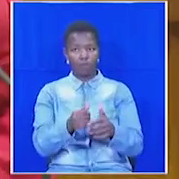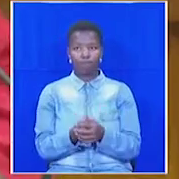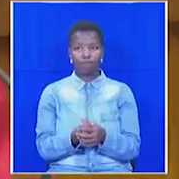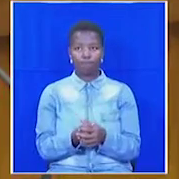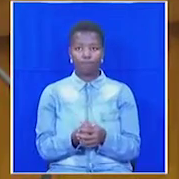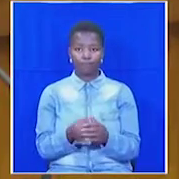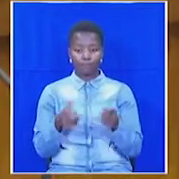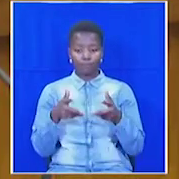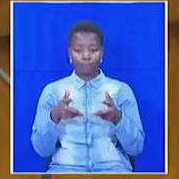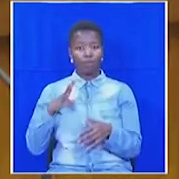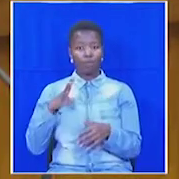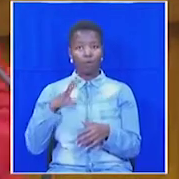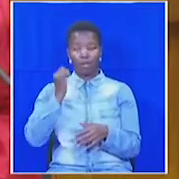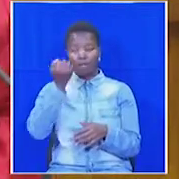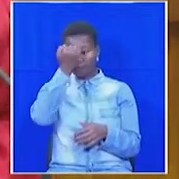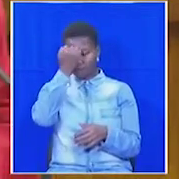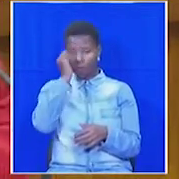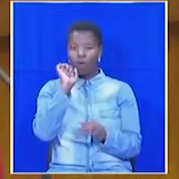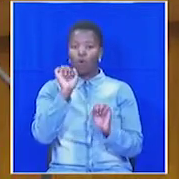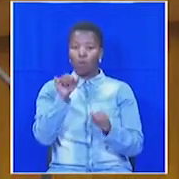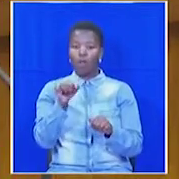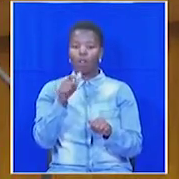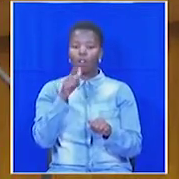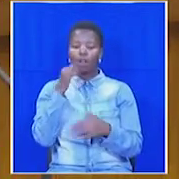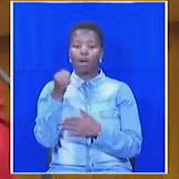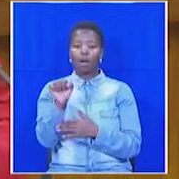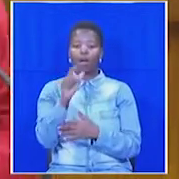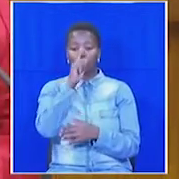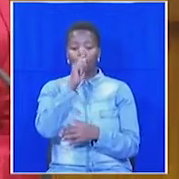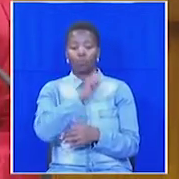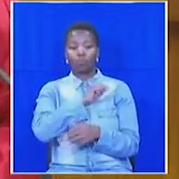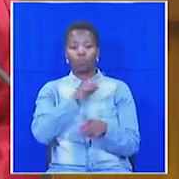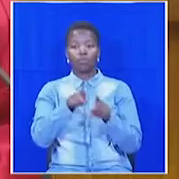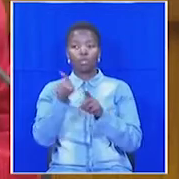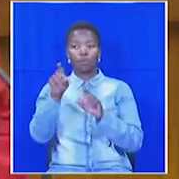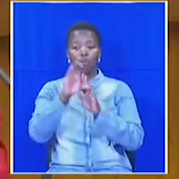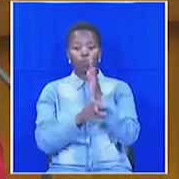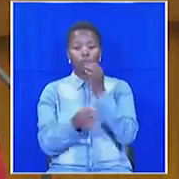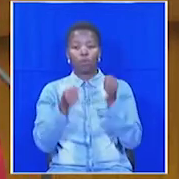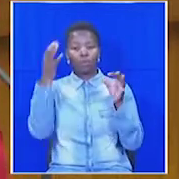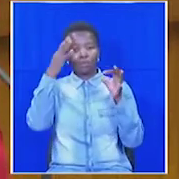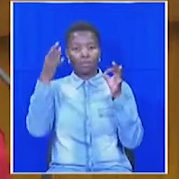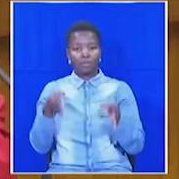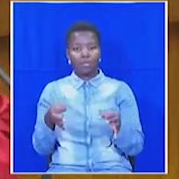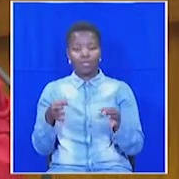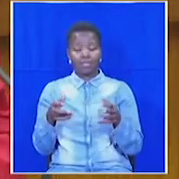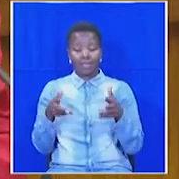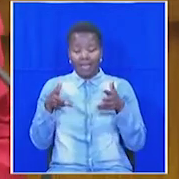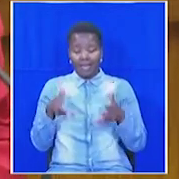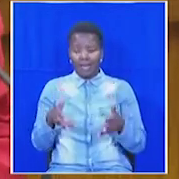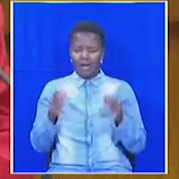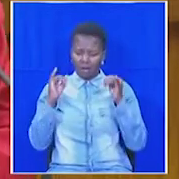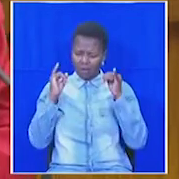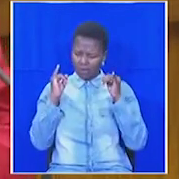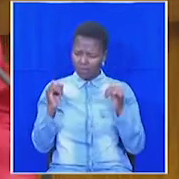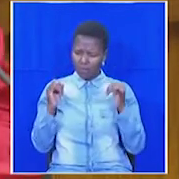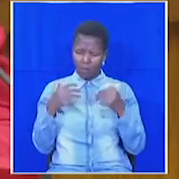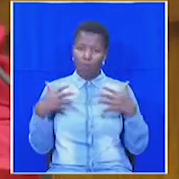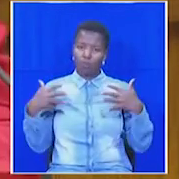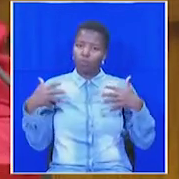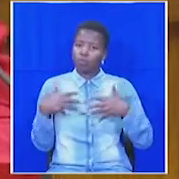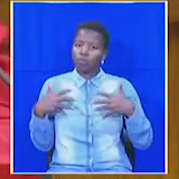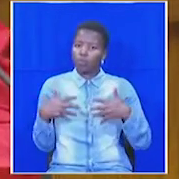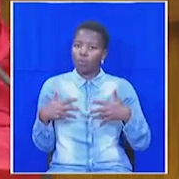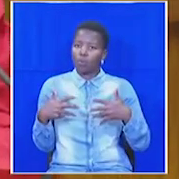Only a fool will deny the obvious and the ruling of the Concord. What is even more disturbing about the route and the looting facilitated